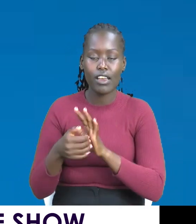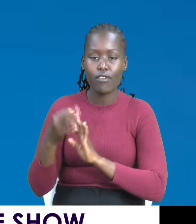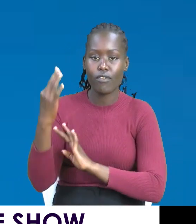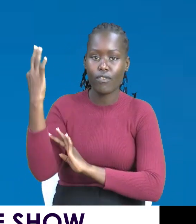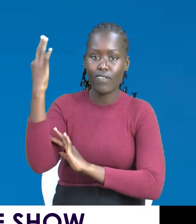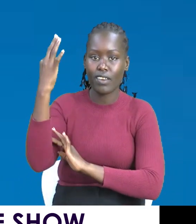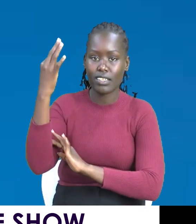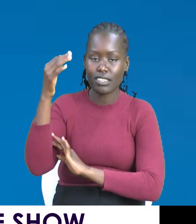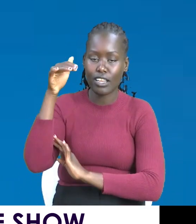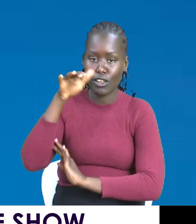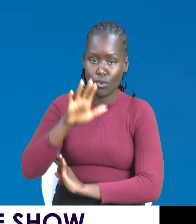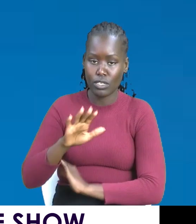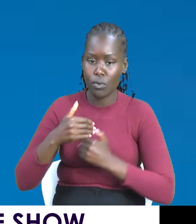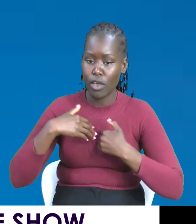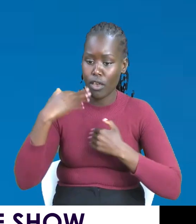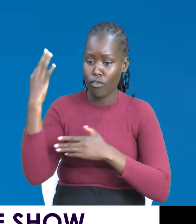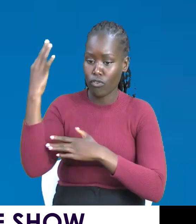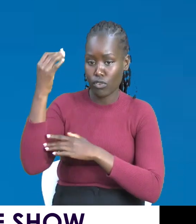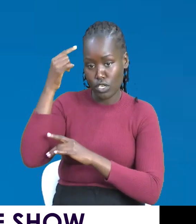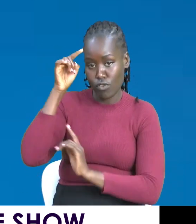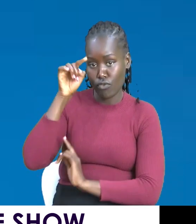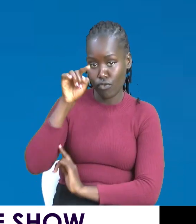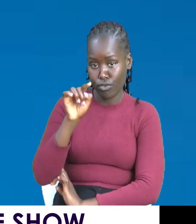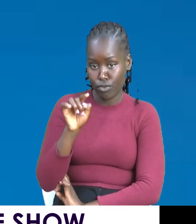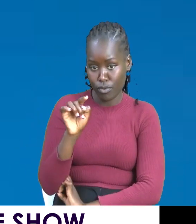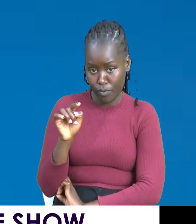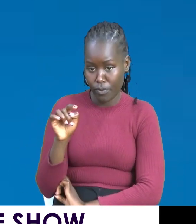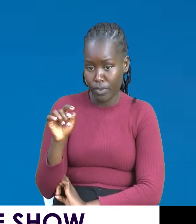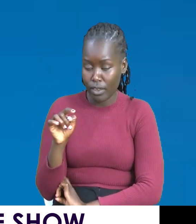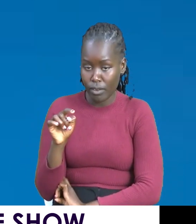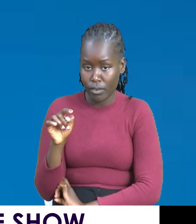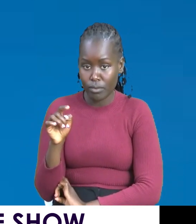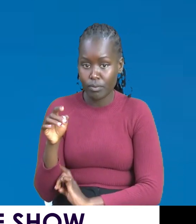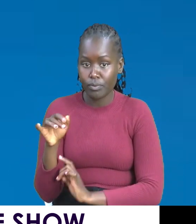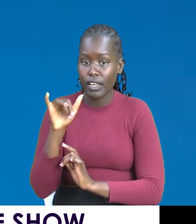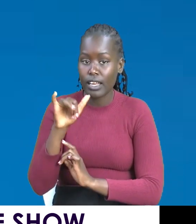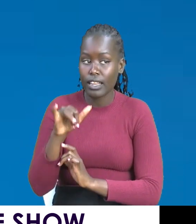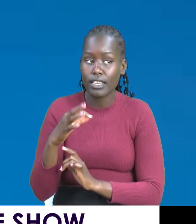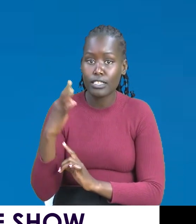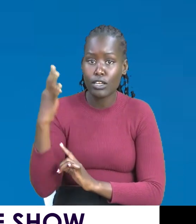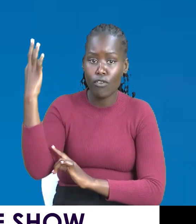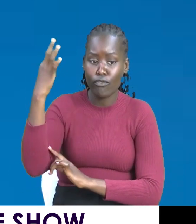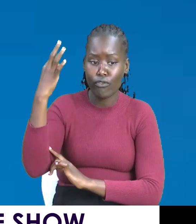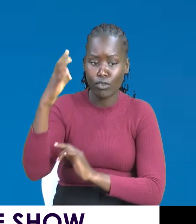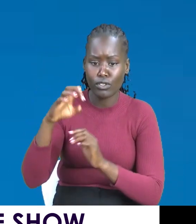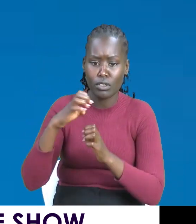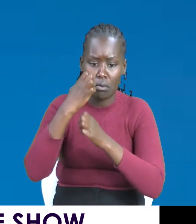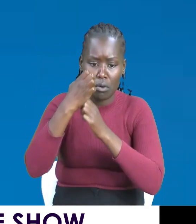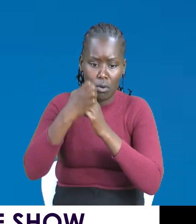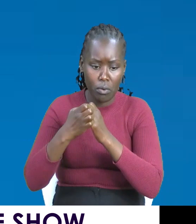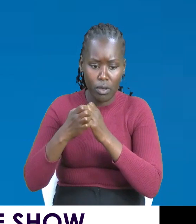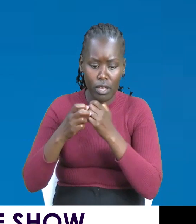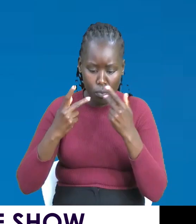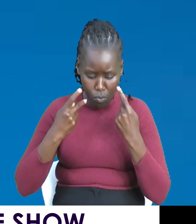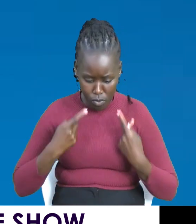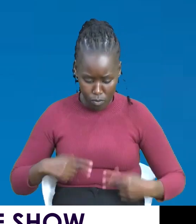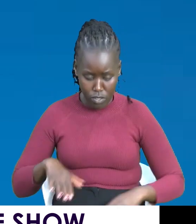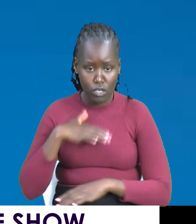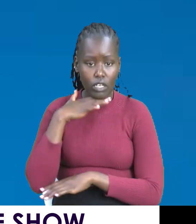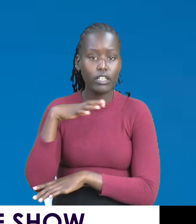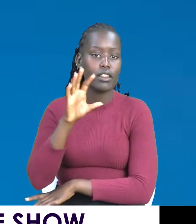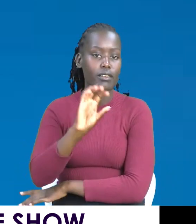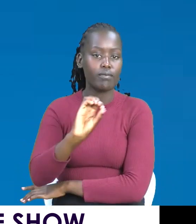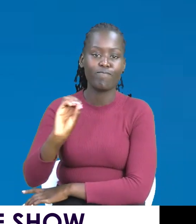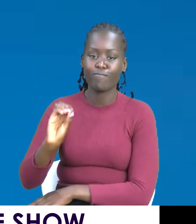is a destiny fashioned for you. And by the way, that destiny does not just end with your physical death.